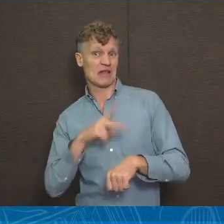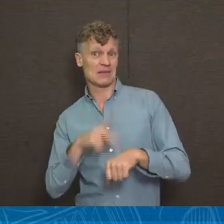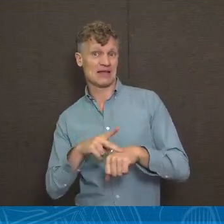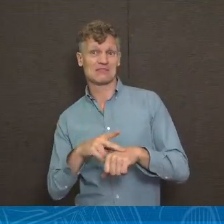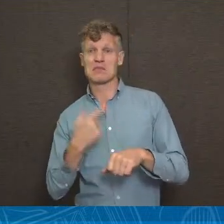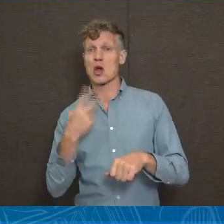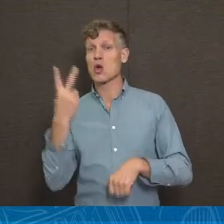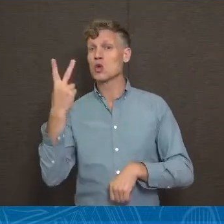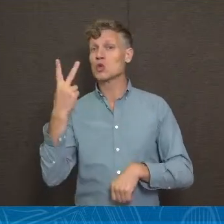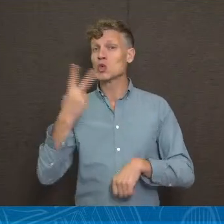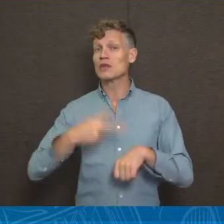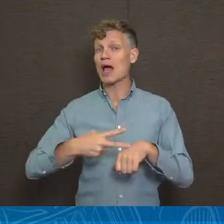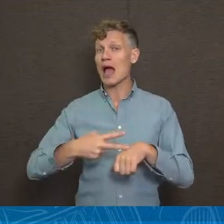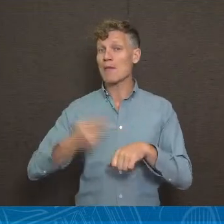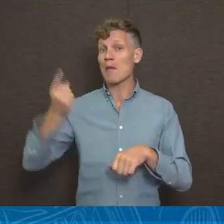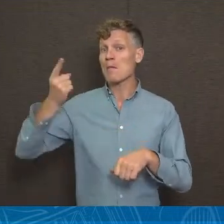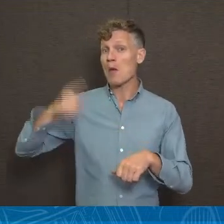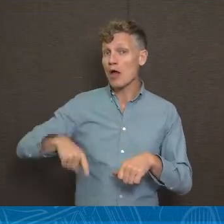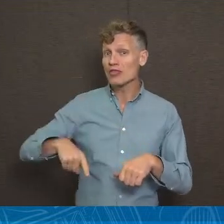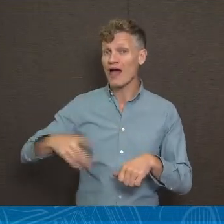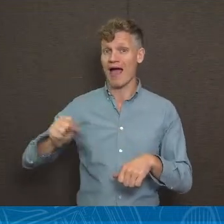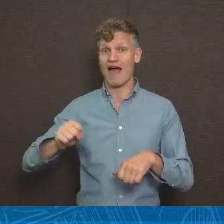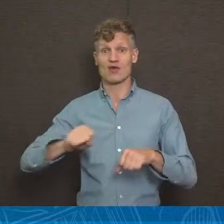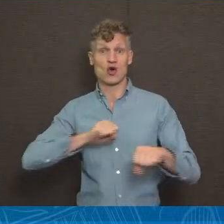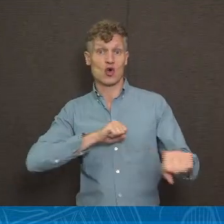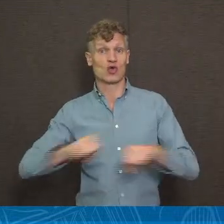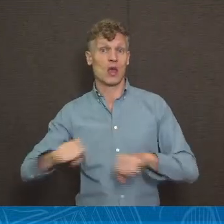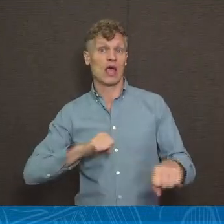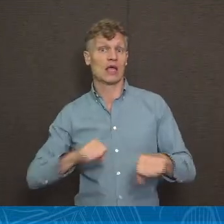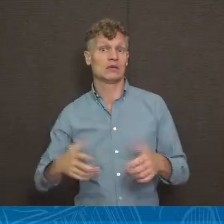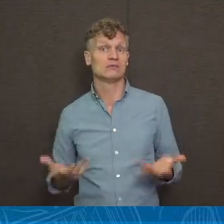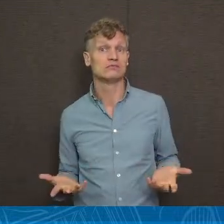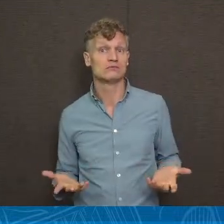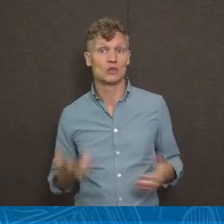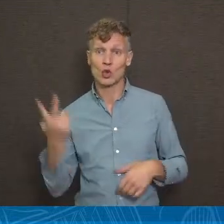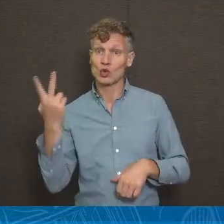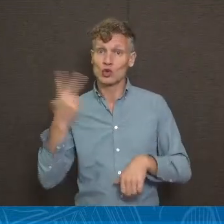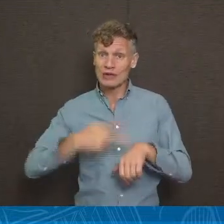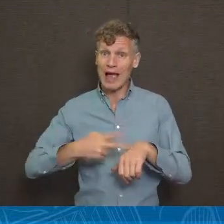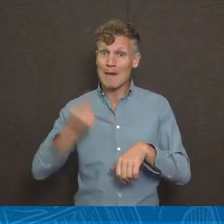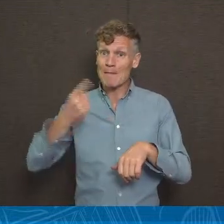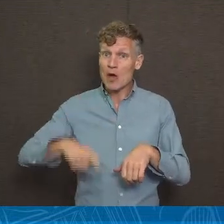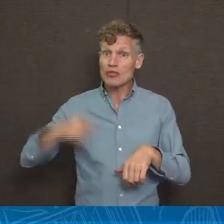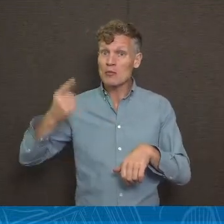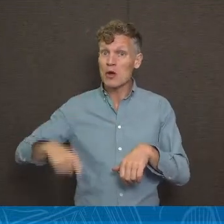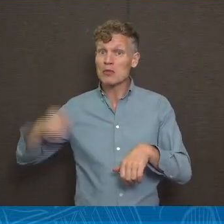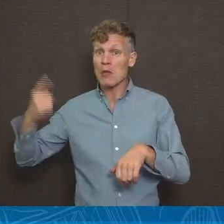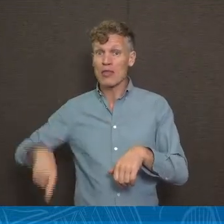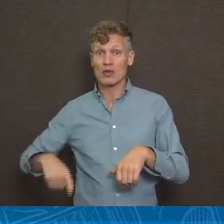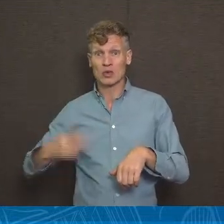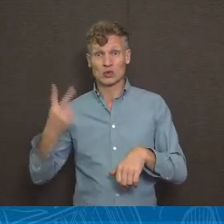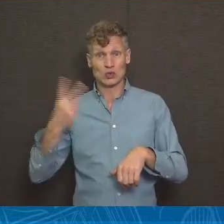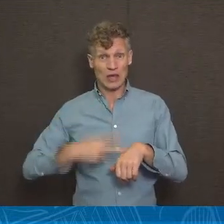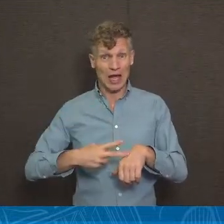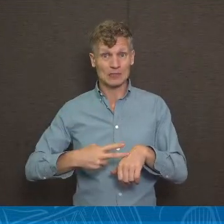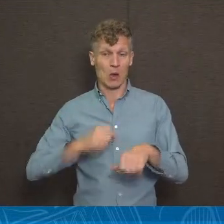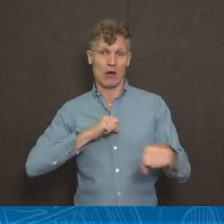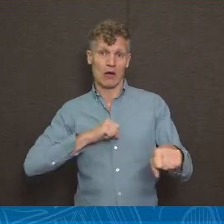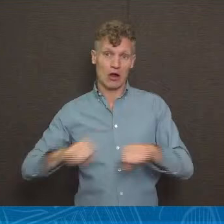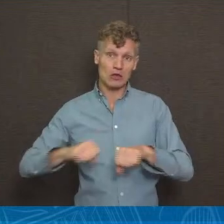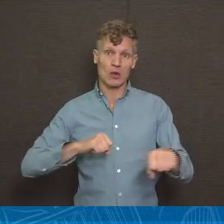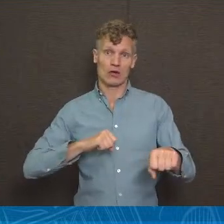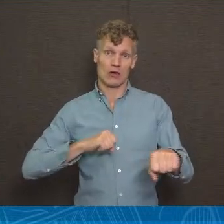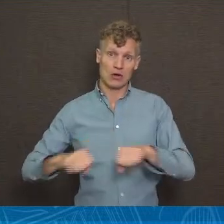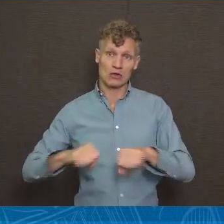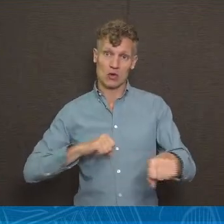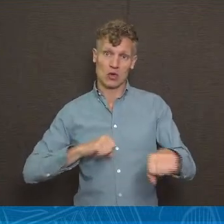month, we experience earthquake. So when earthquake is hit our province, so what I